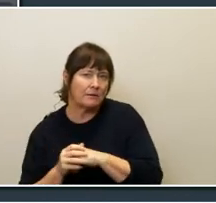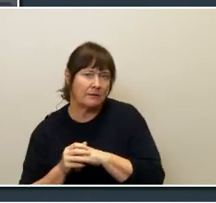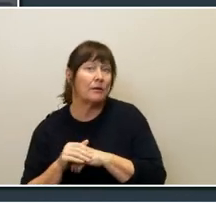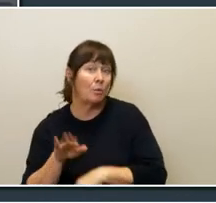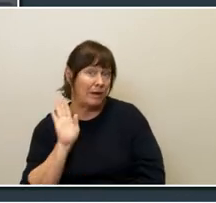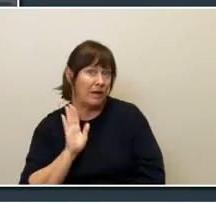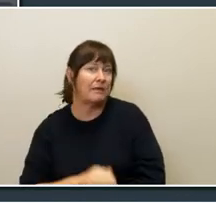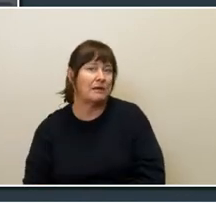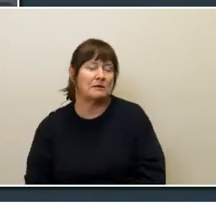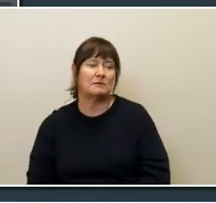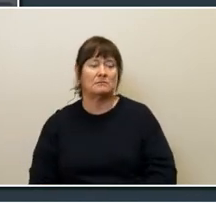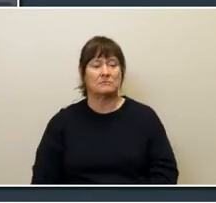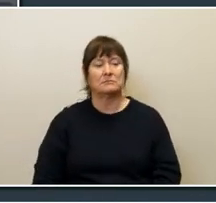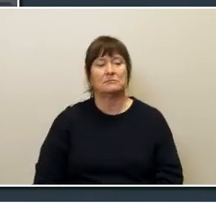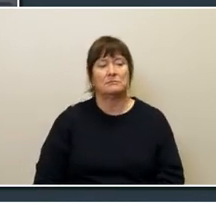hear about it.